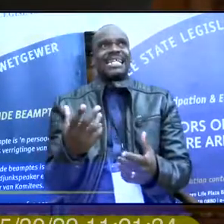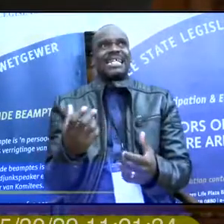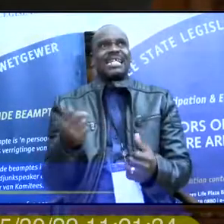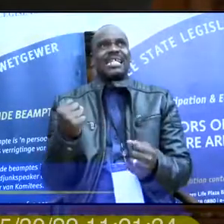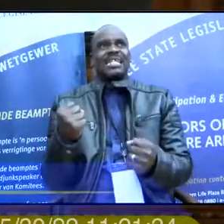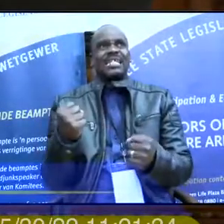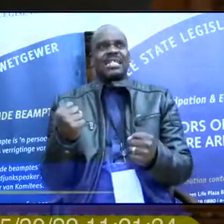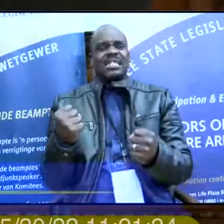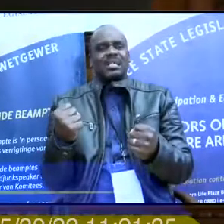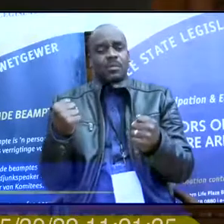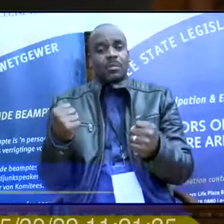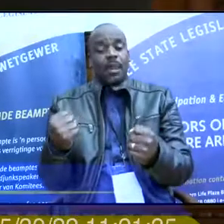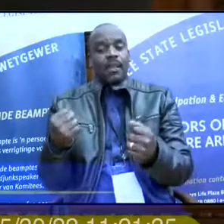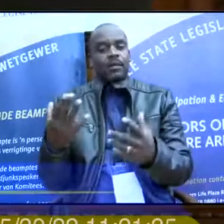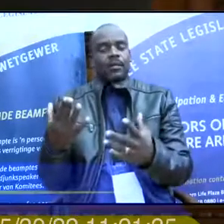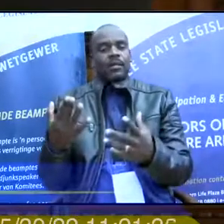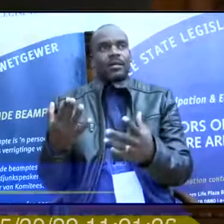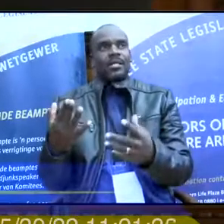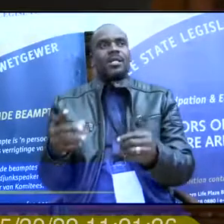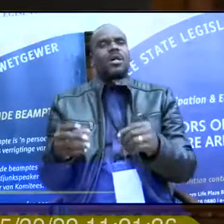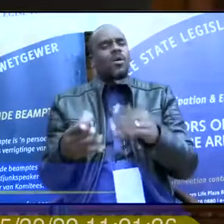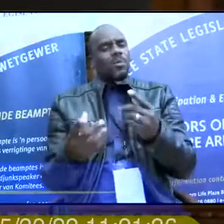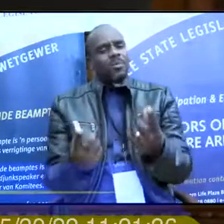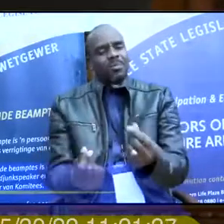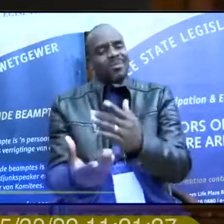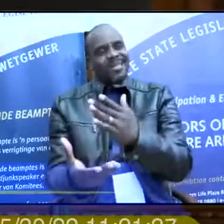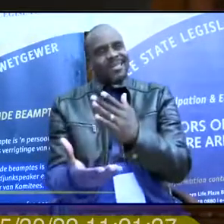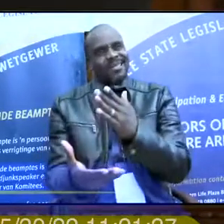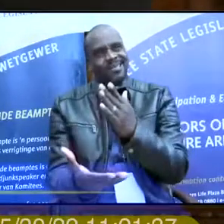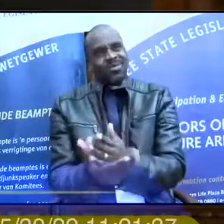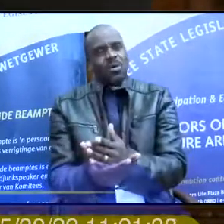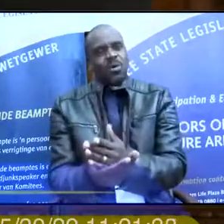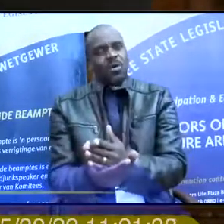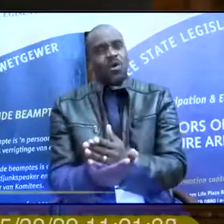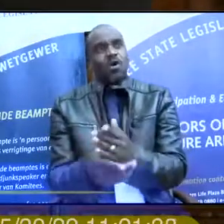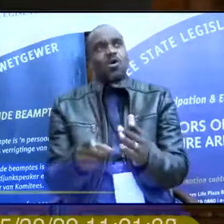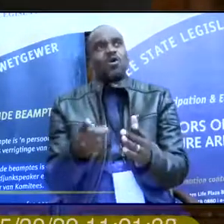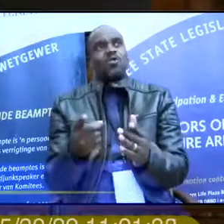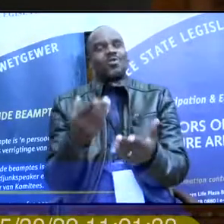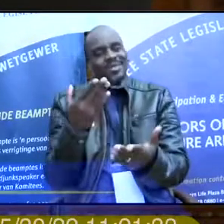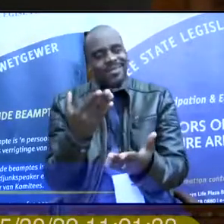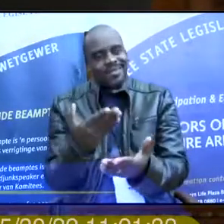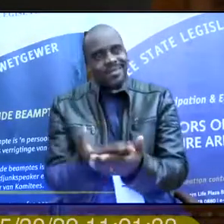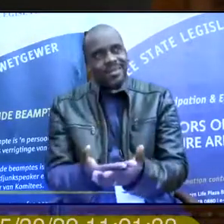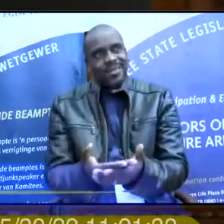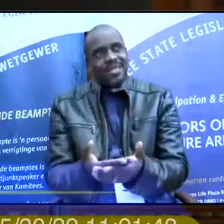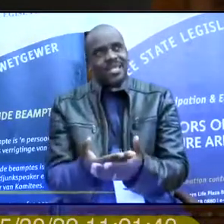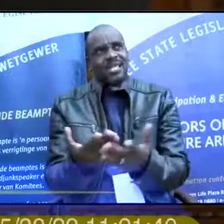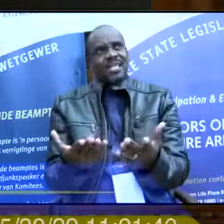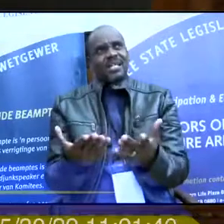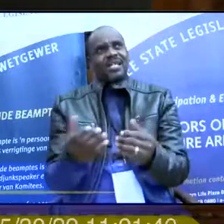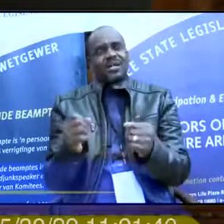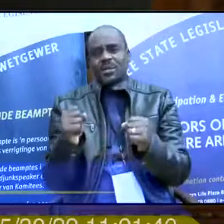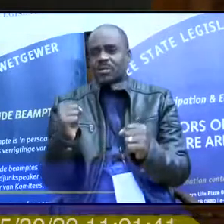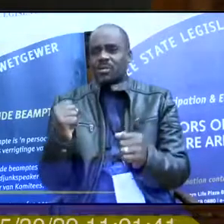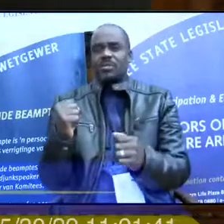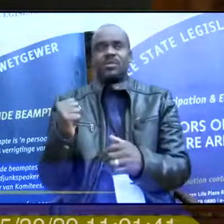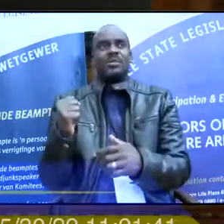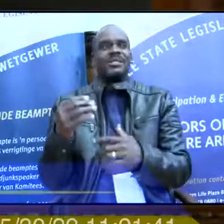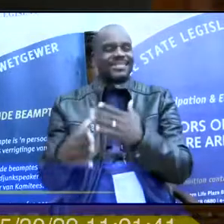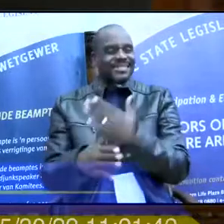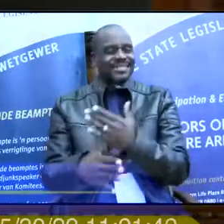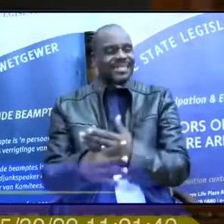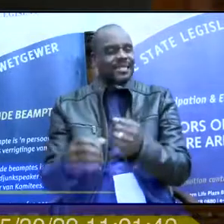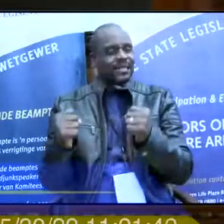are providing catering make sure that you can provide an invoice that is got tax compliance so that you can